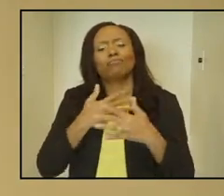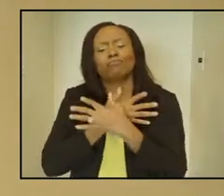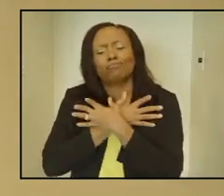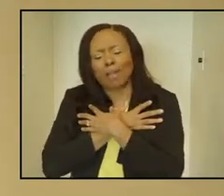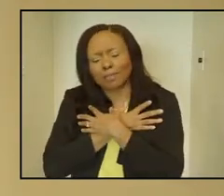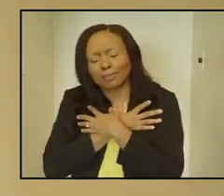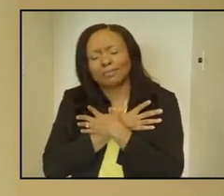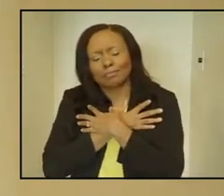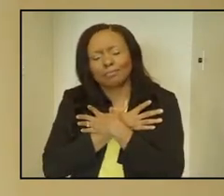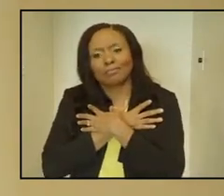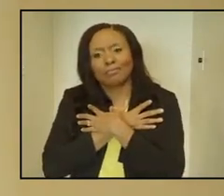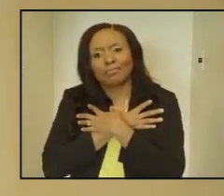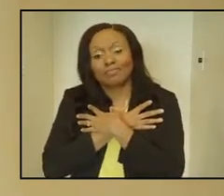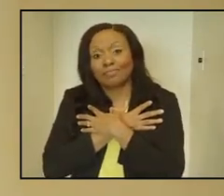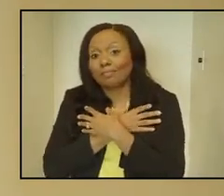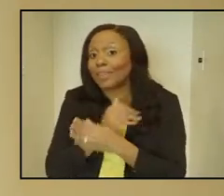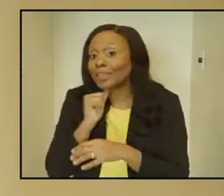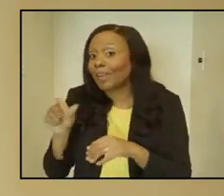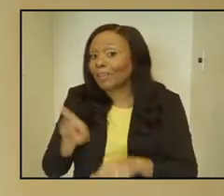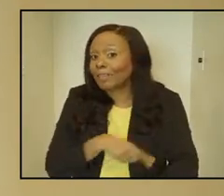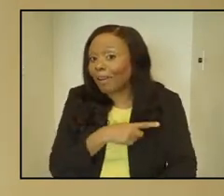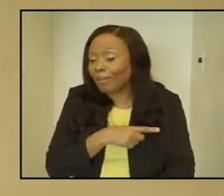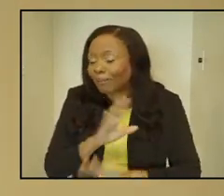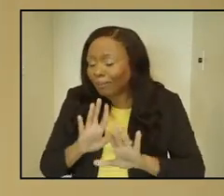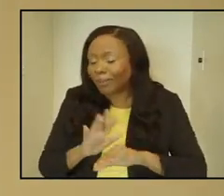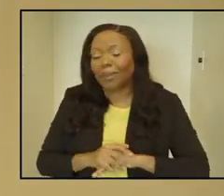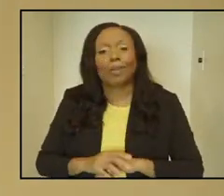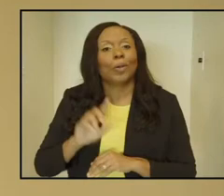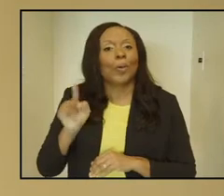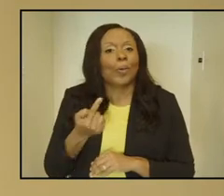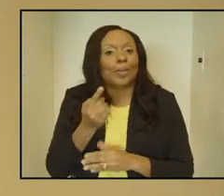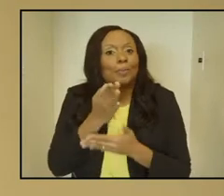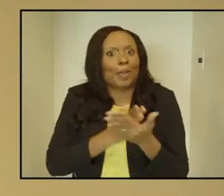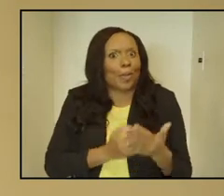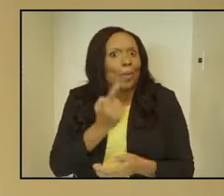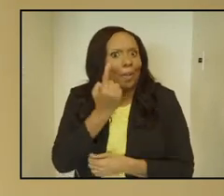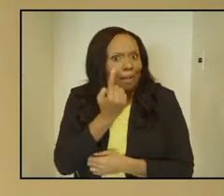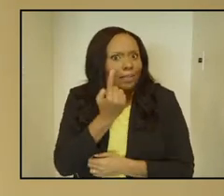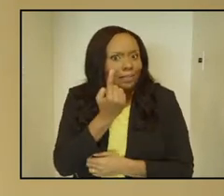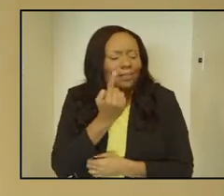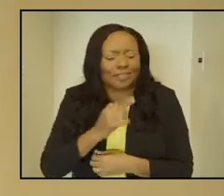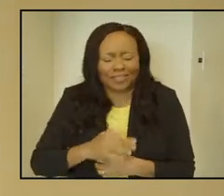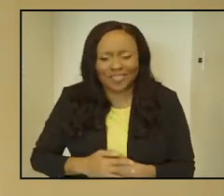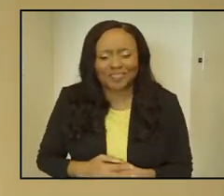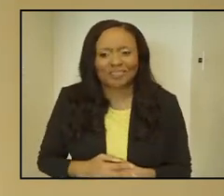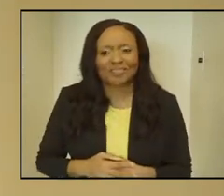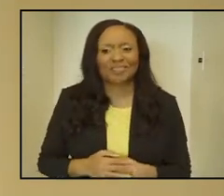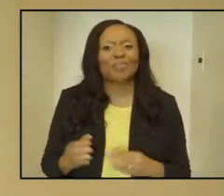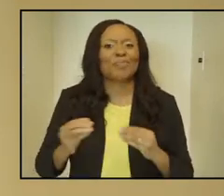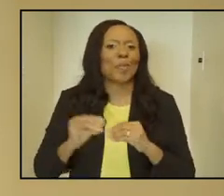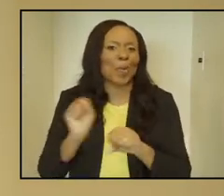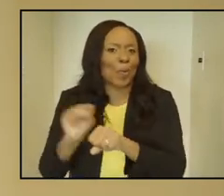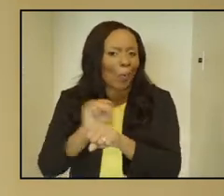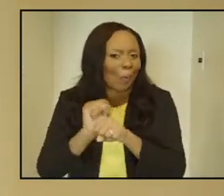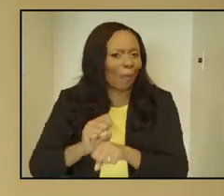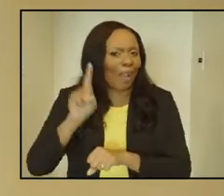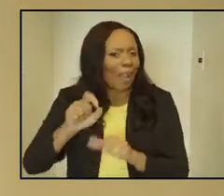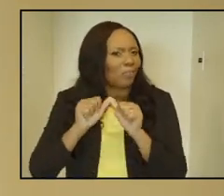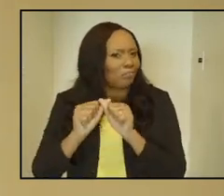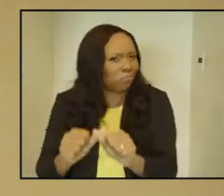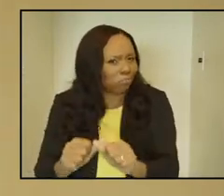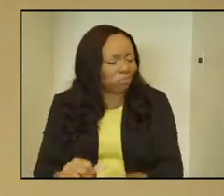because it's only the first stage that we've reached, and certainly there is much further that we have to